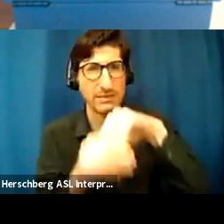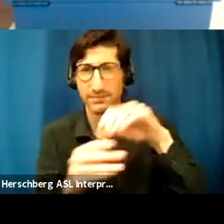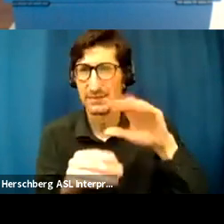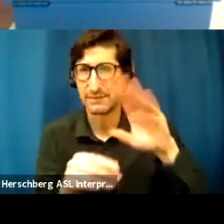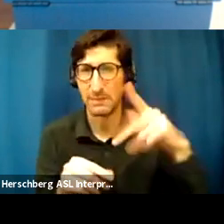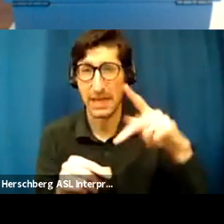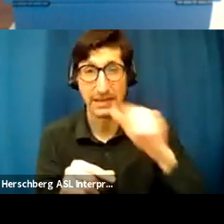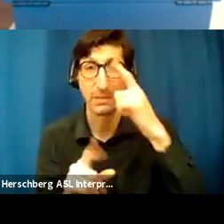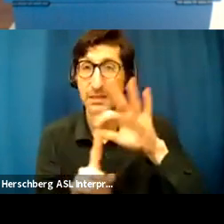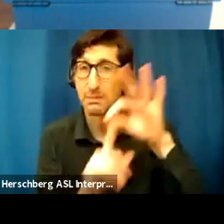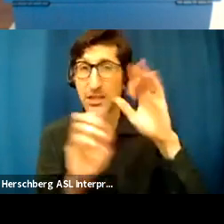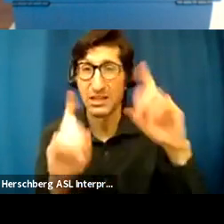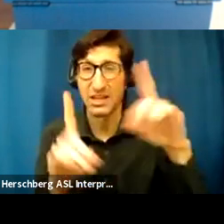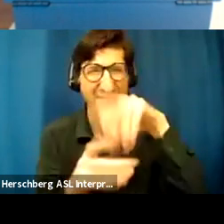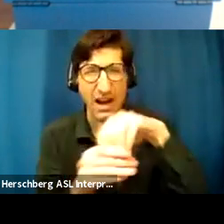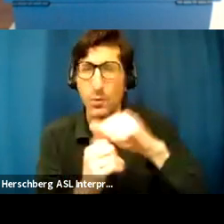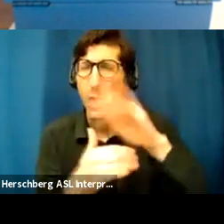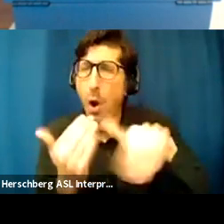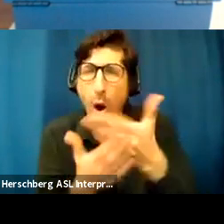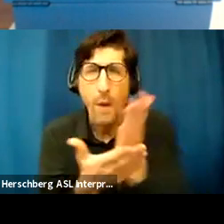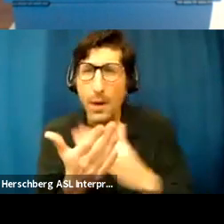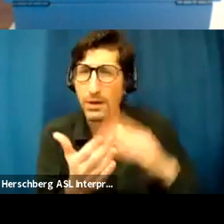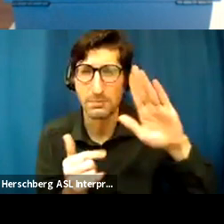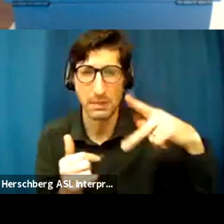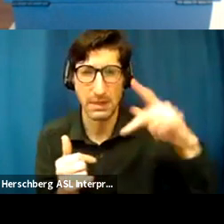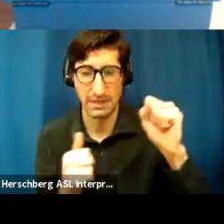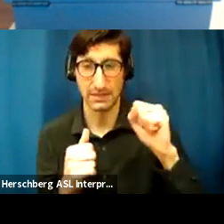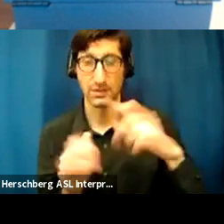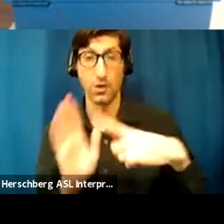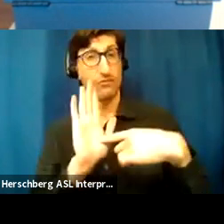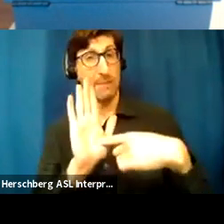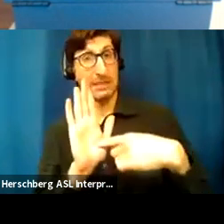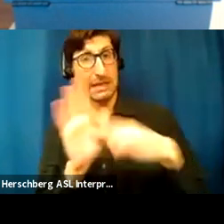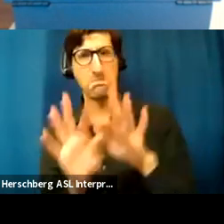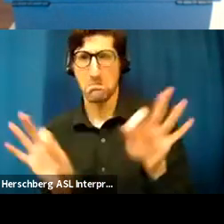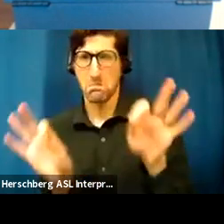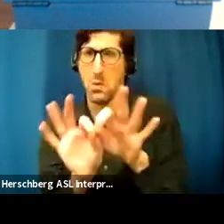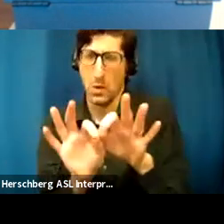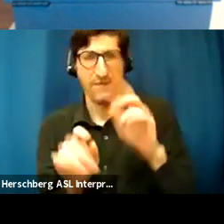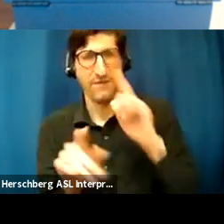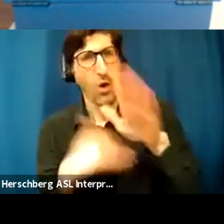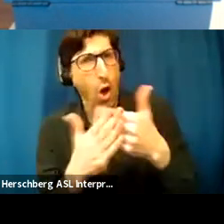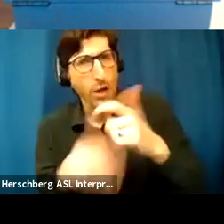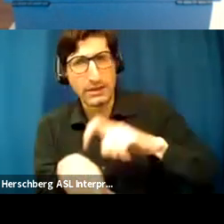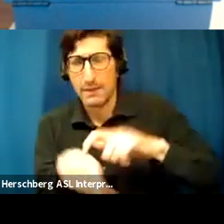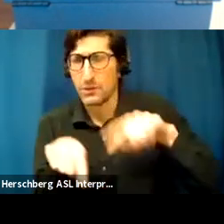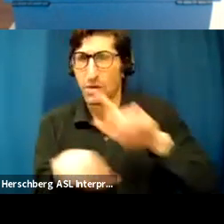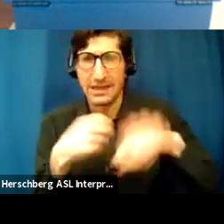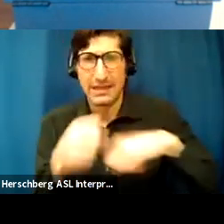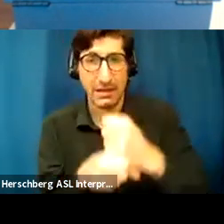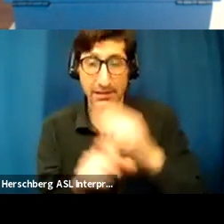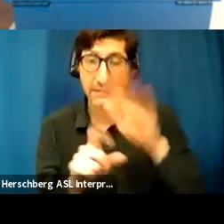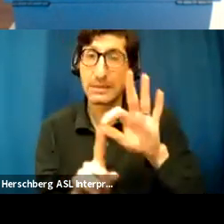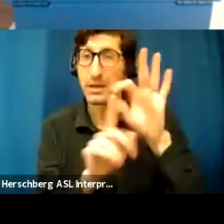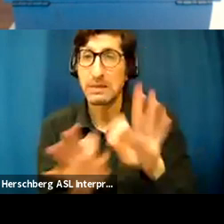special education is a part of every aspect of BPS. Representation is important at all times of the year. It is